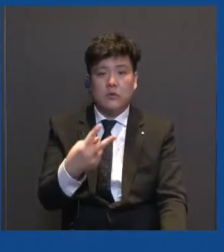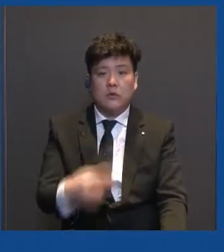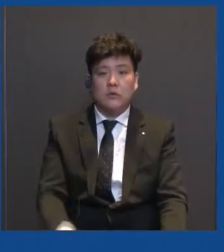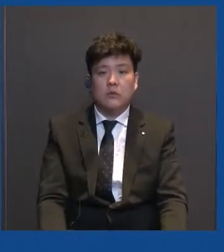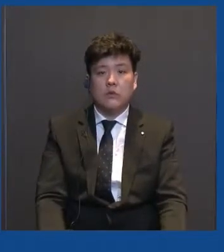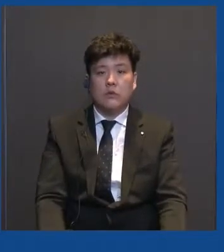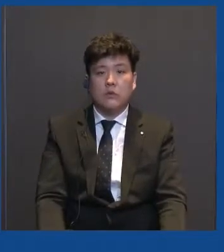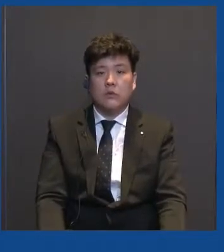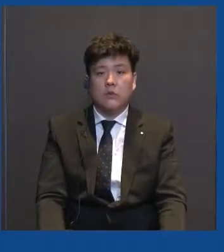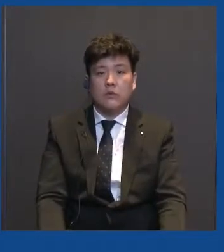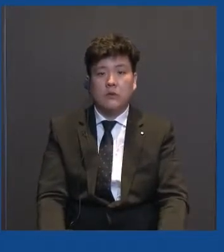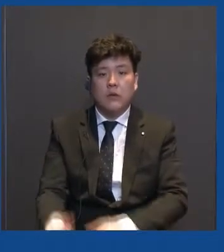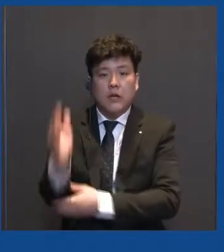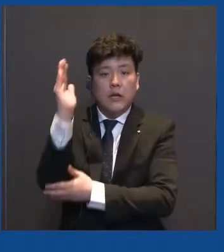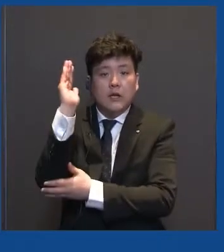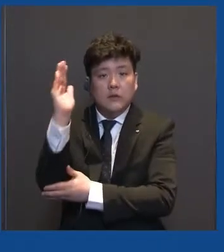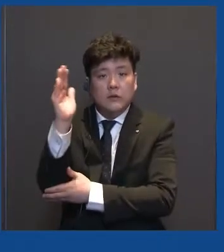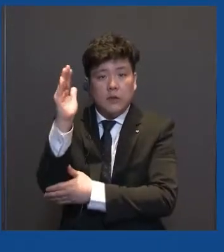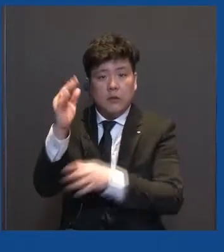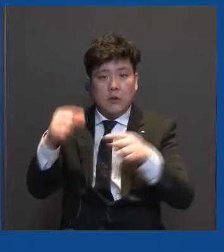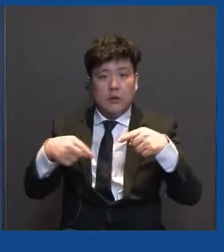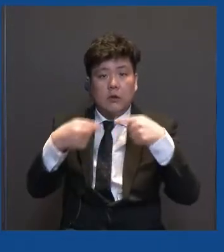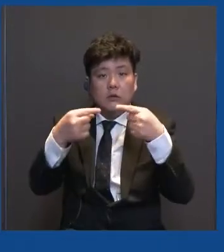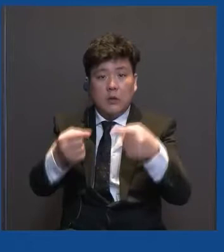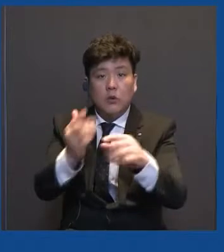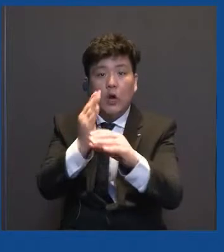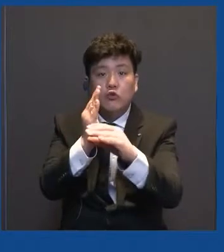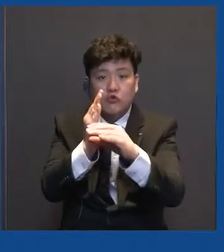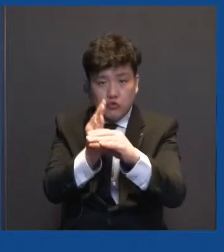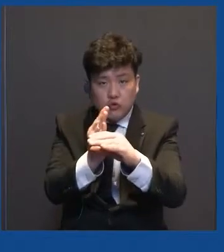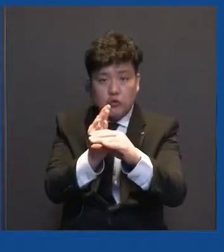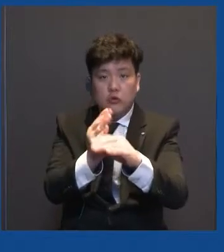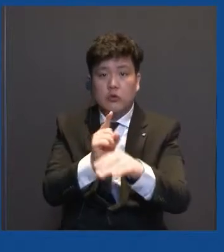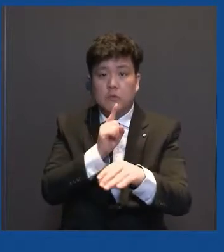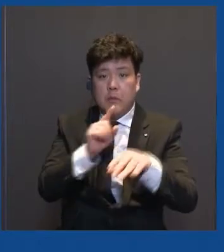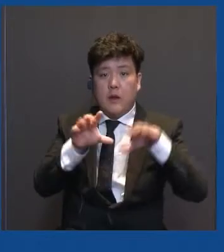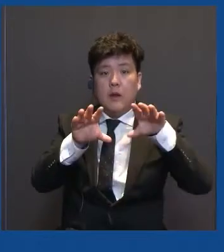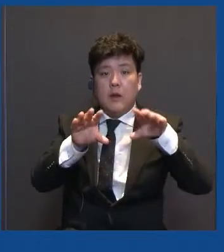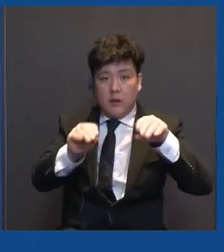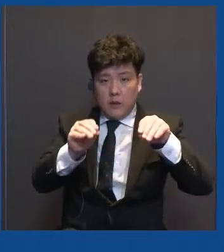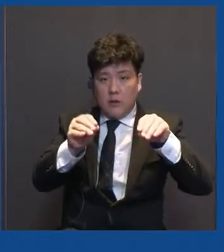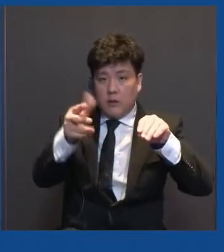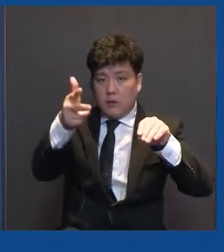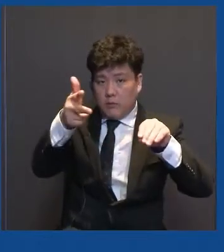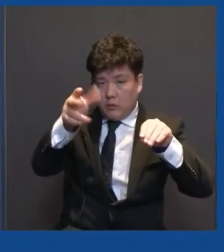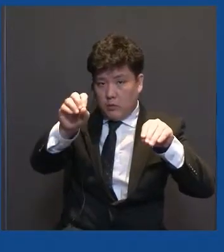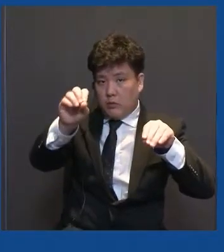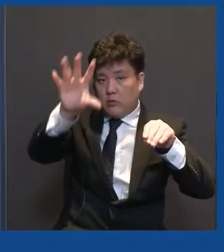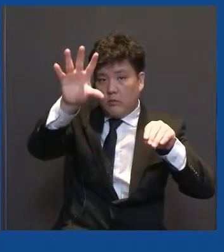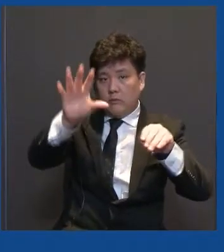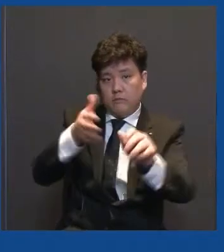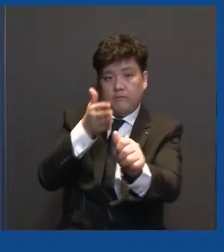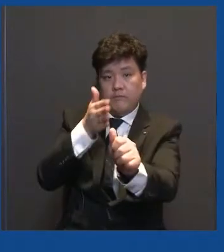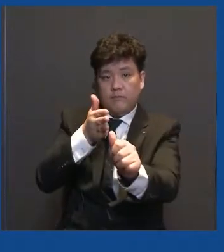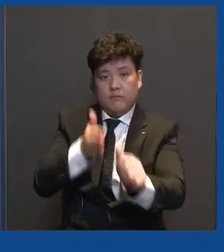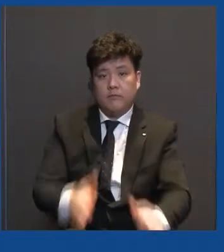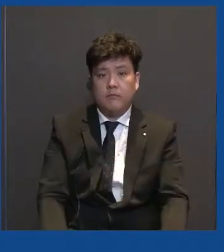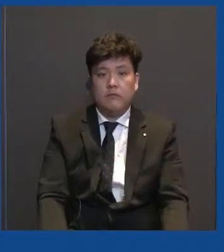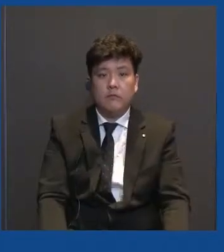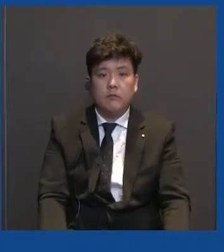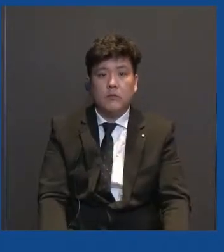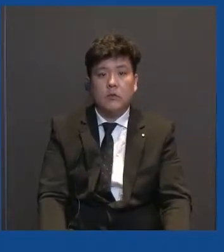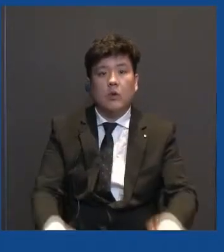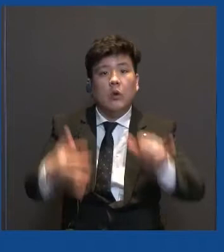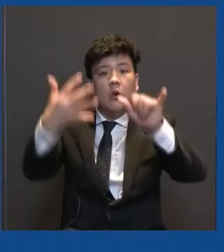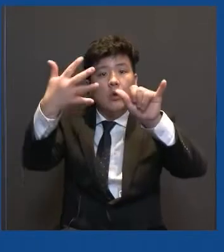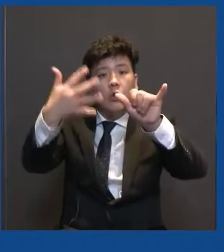appear on LED media wall during your intervention. Also, we will refer to the comments from YouTube's live chat, so we can ask